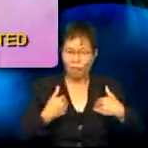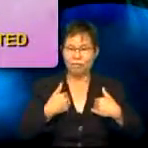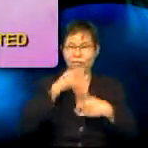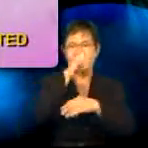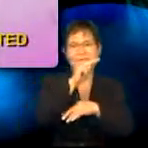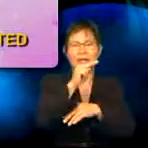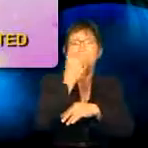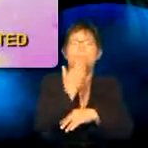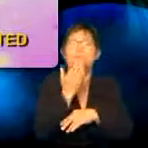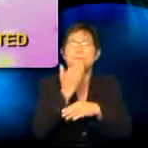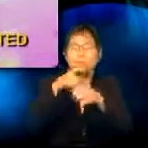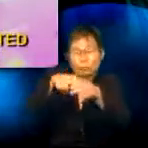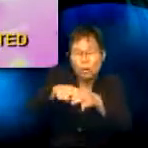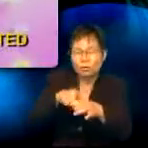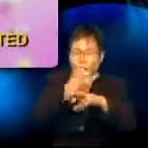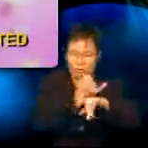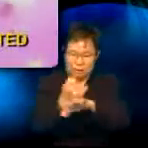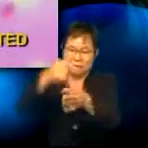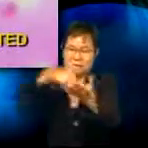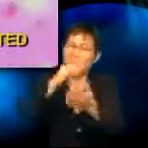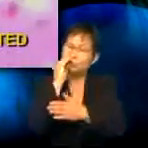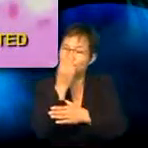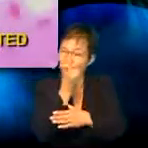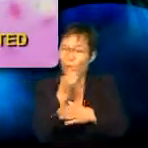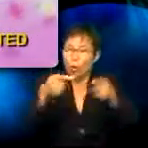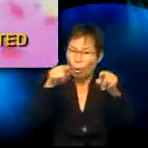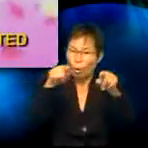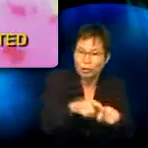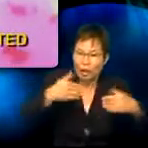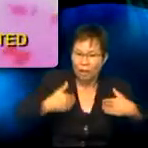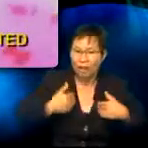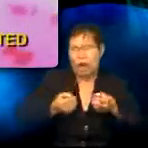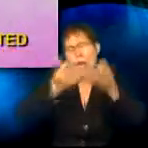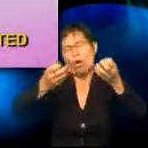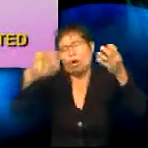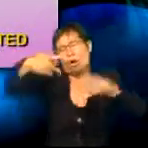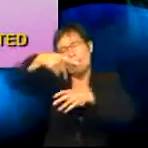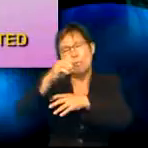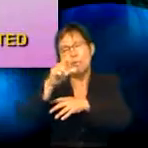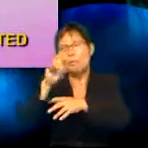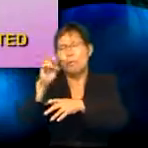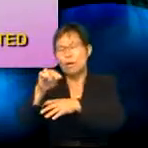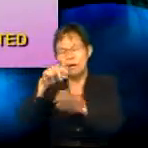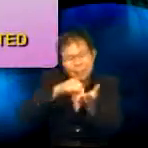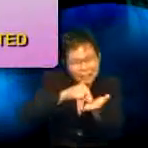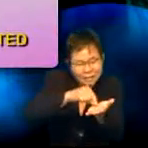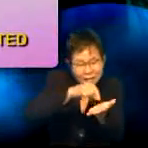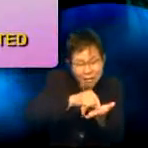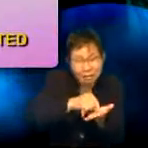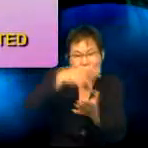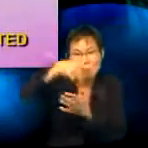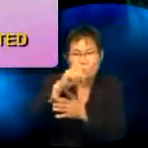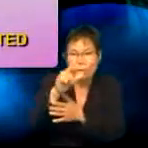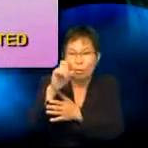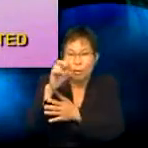to attract insects. These flowers also have a lot of pollen grains. Pollen